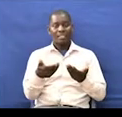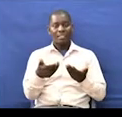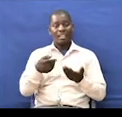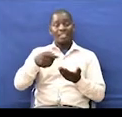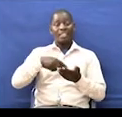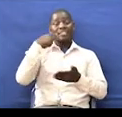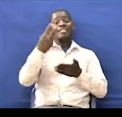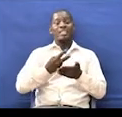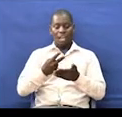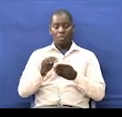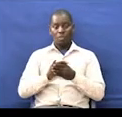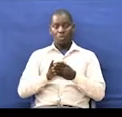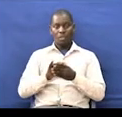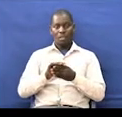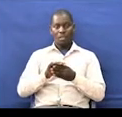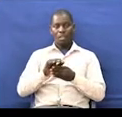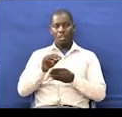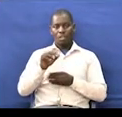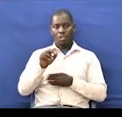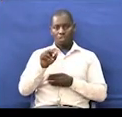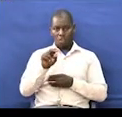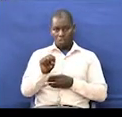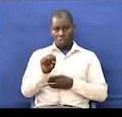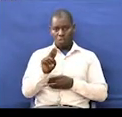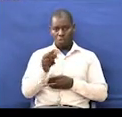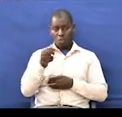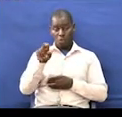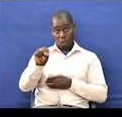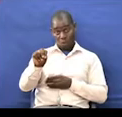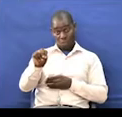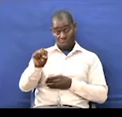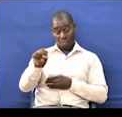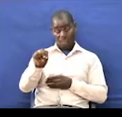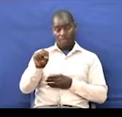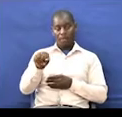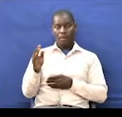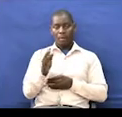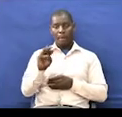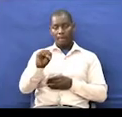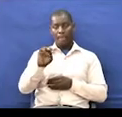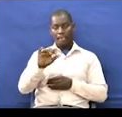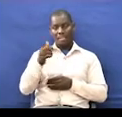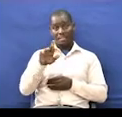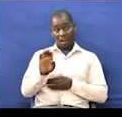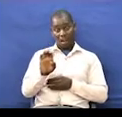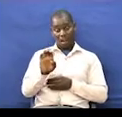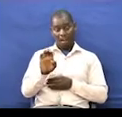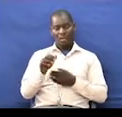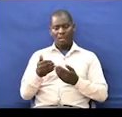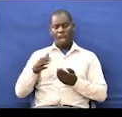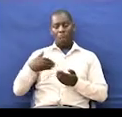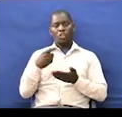Newton meter. Newton meter, and is written in this case. But if you want to write in a symbol